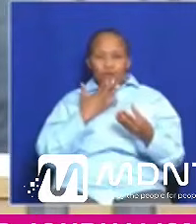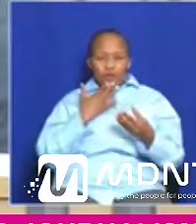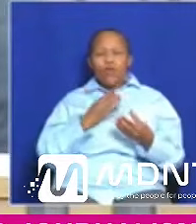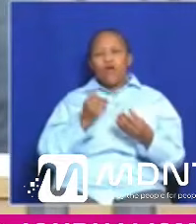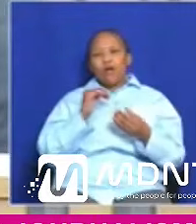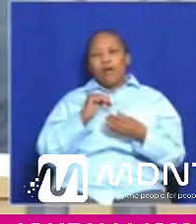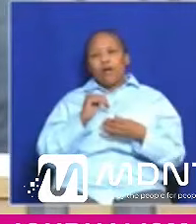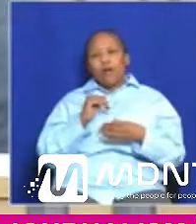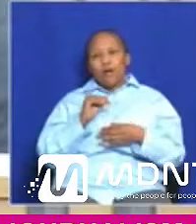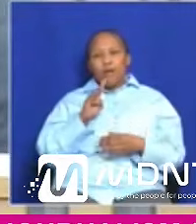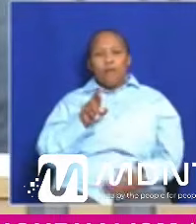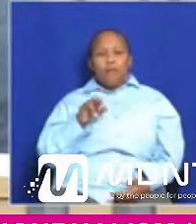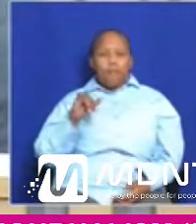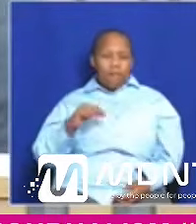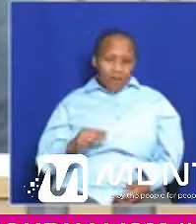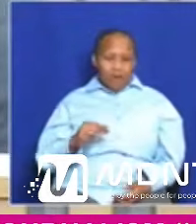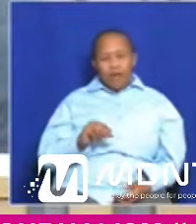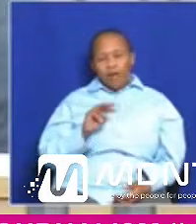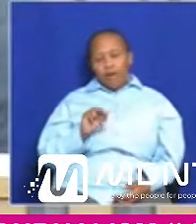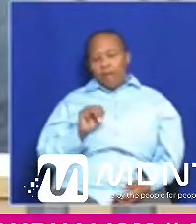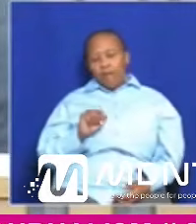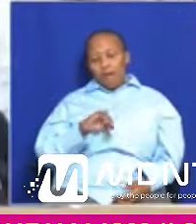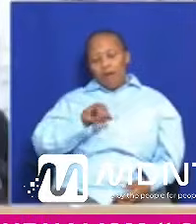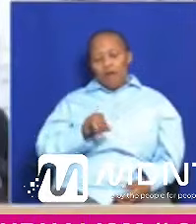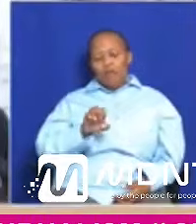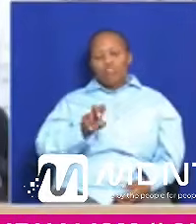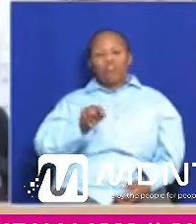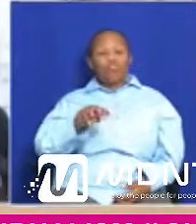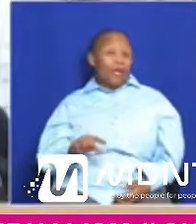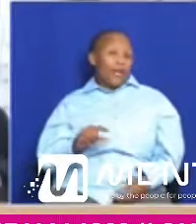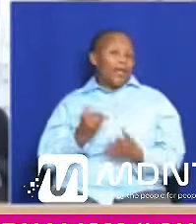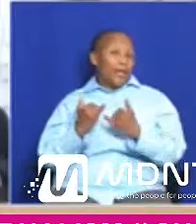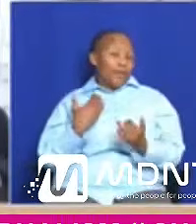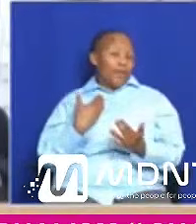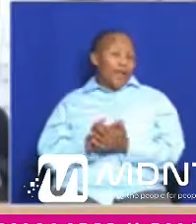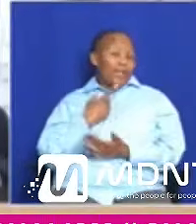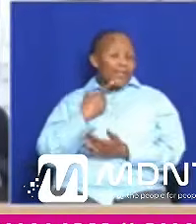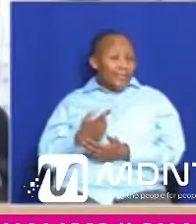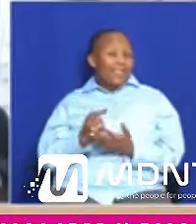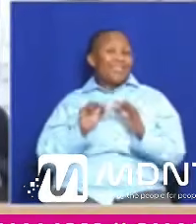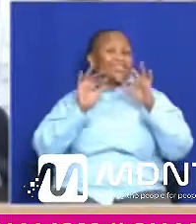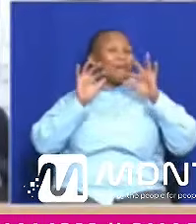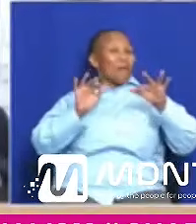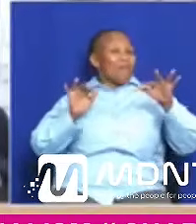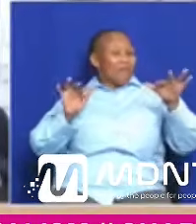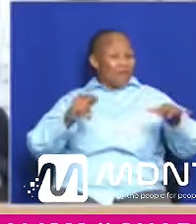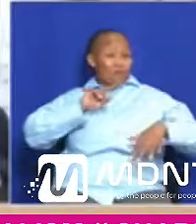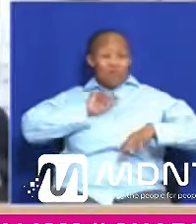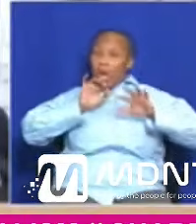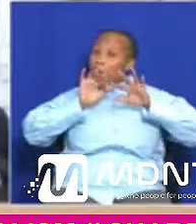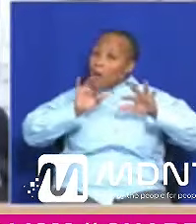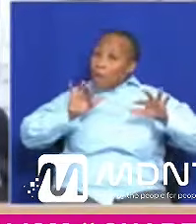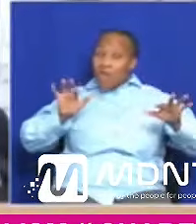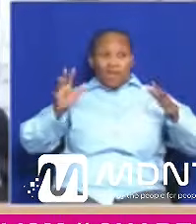that whether or not it's public, it is confirmed it is public because it has been dealt with publicly in this commission. It's a fact,